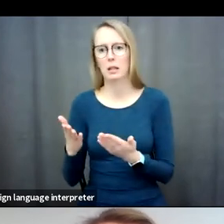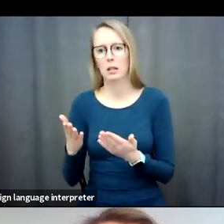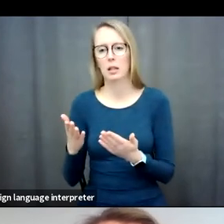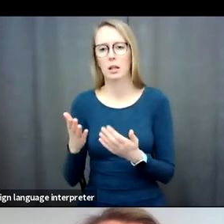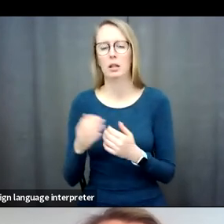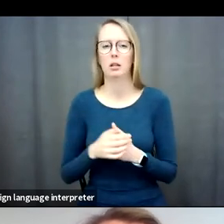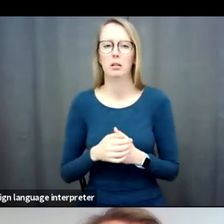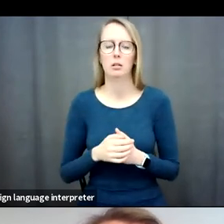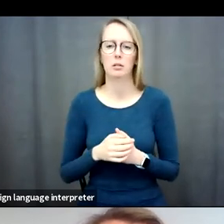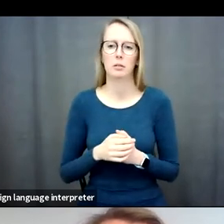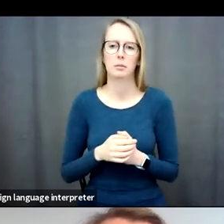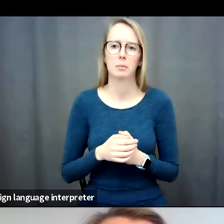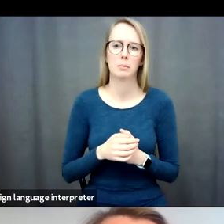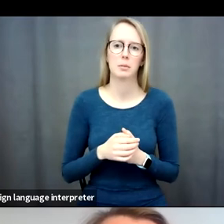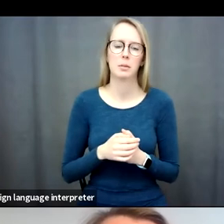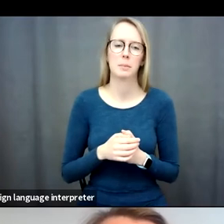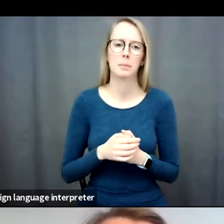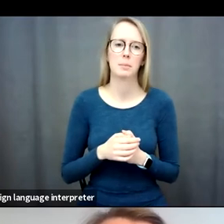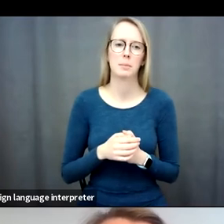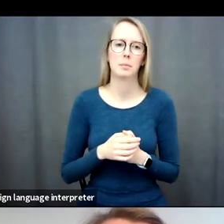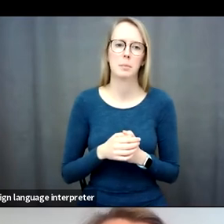but some differences. And we see that